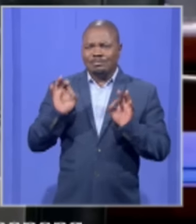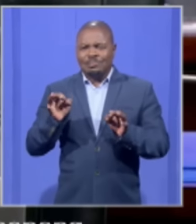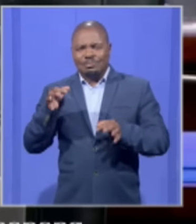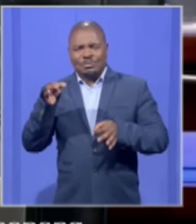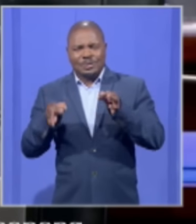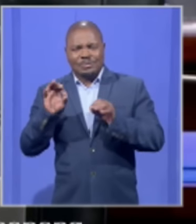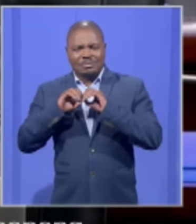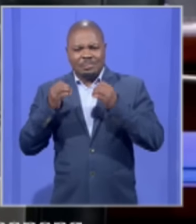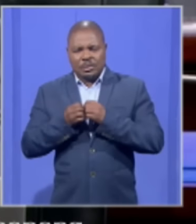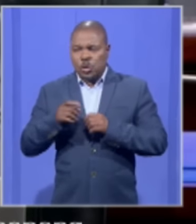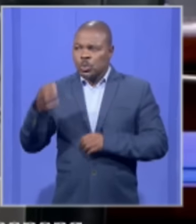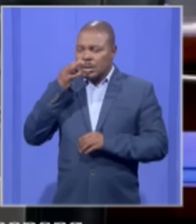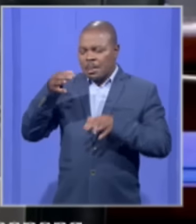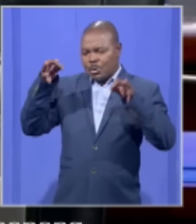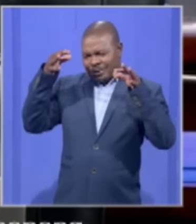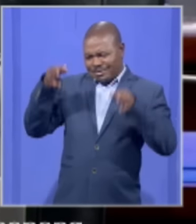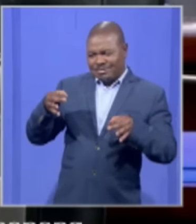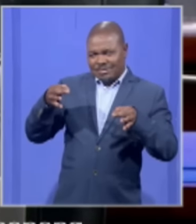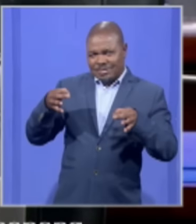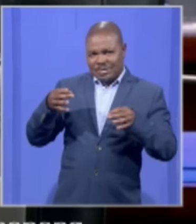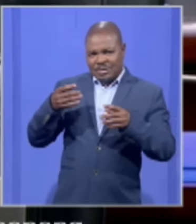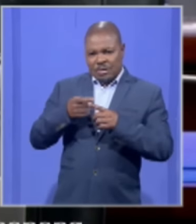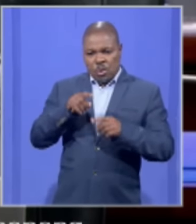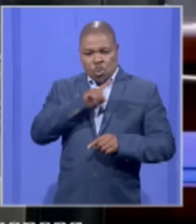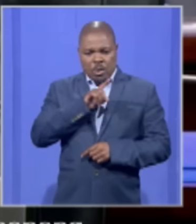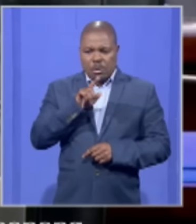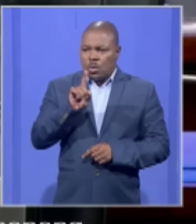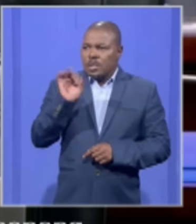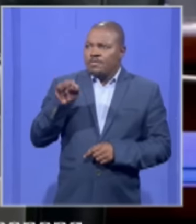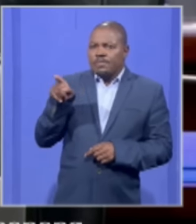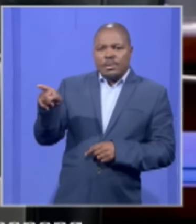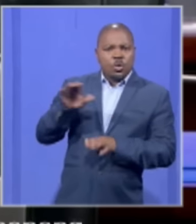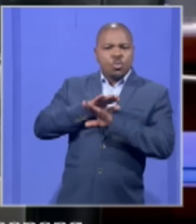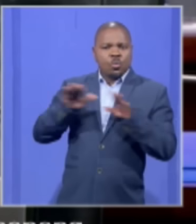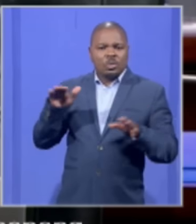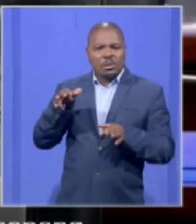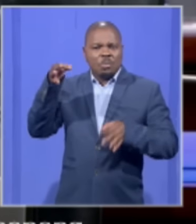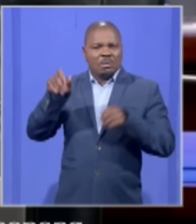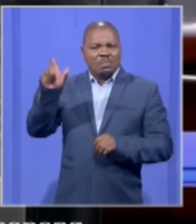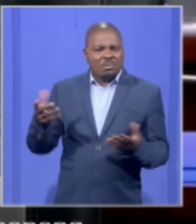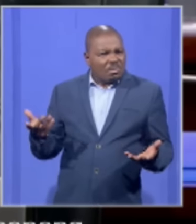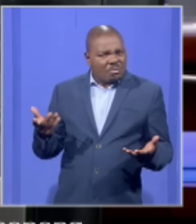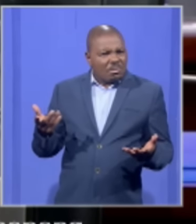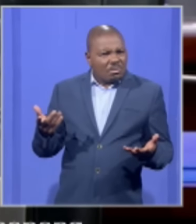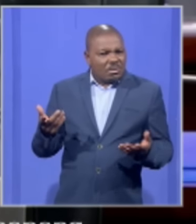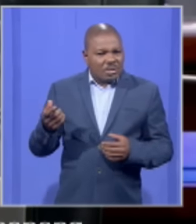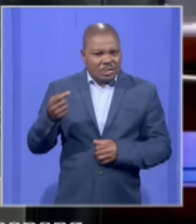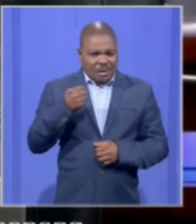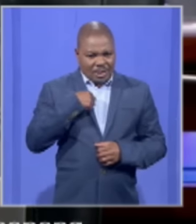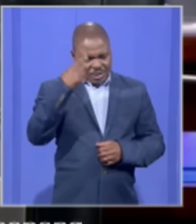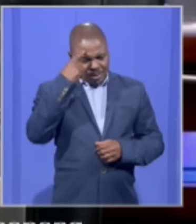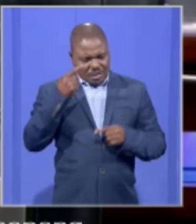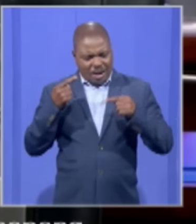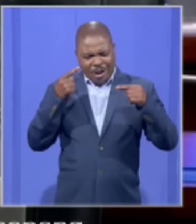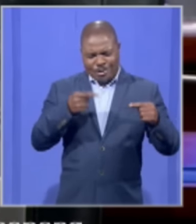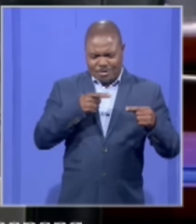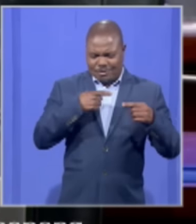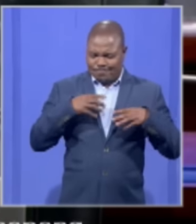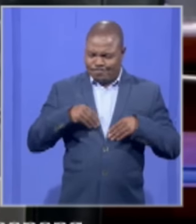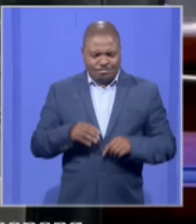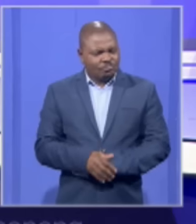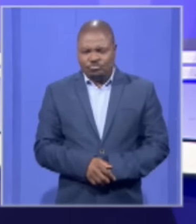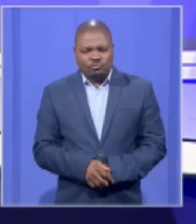was a political decision, what if the minister is not a politician? So I don't think that argument will stand.